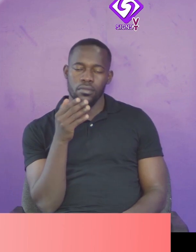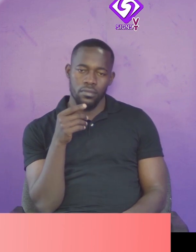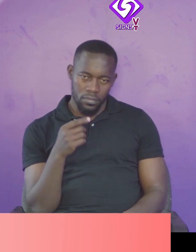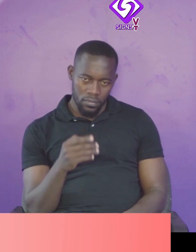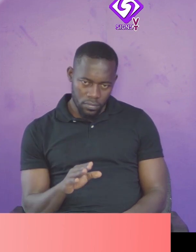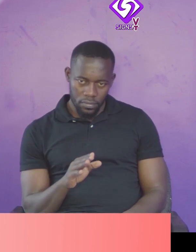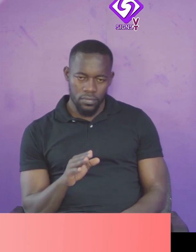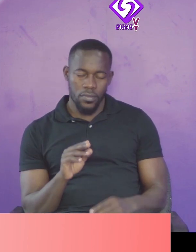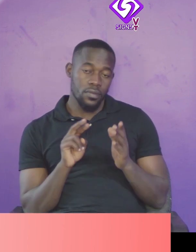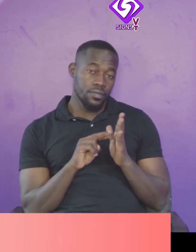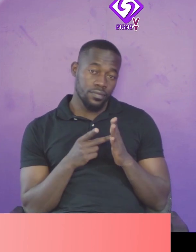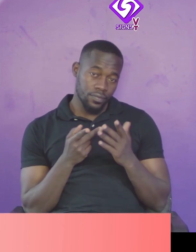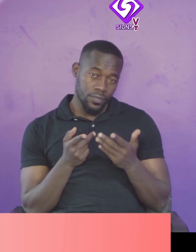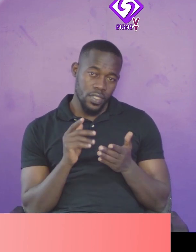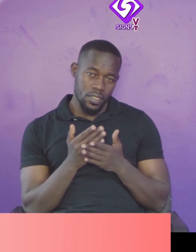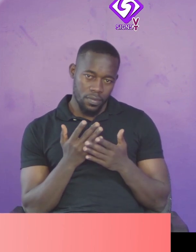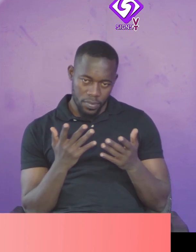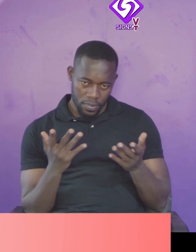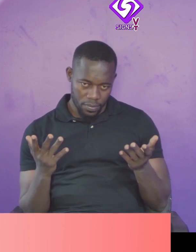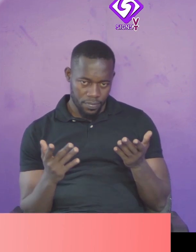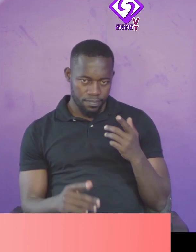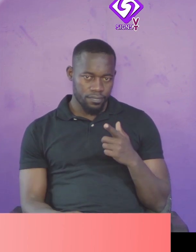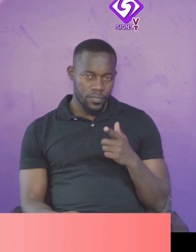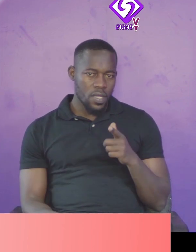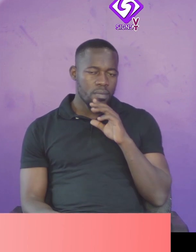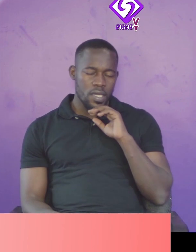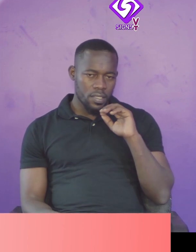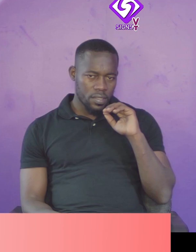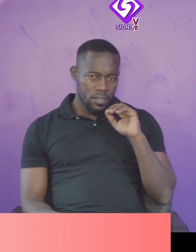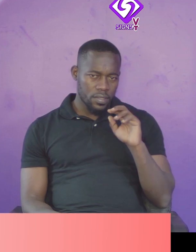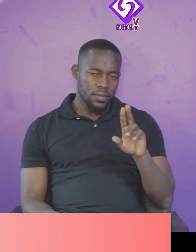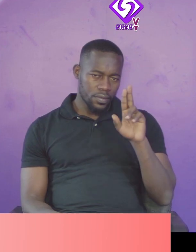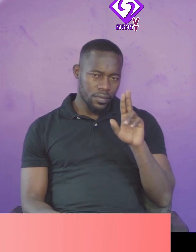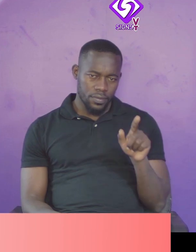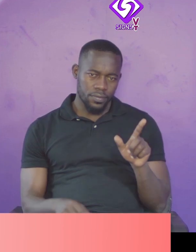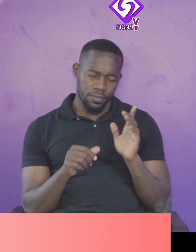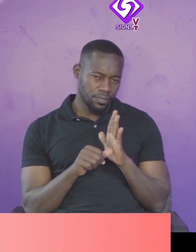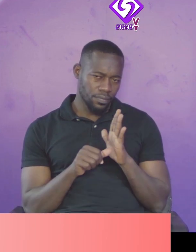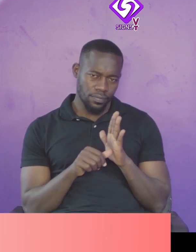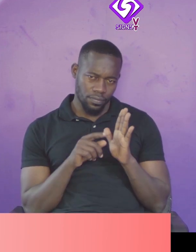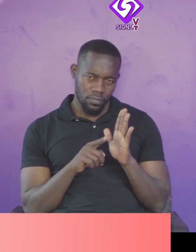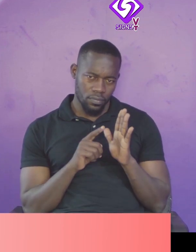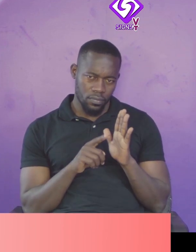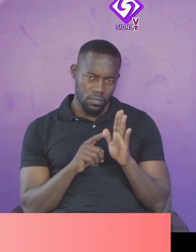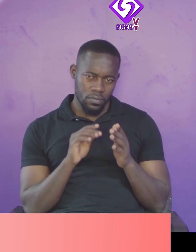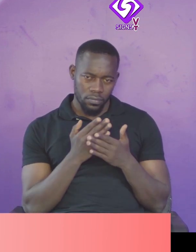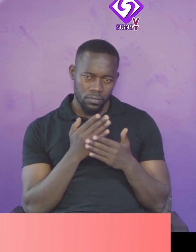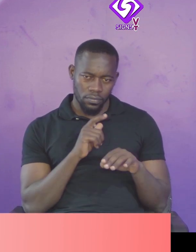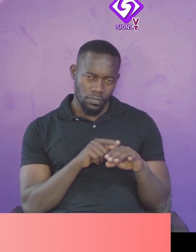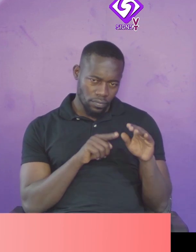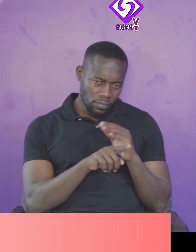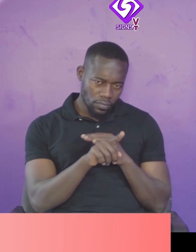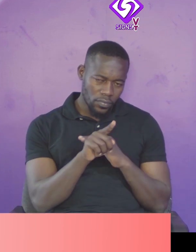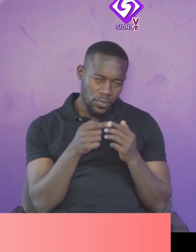is that something at Manchester United. Their system has not clicked. Sometimes they score, but they